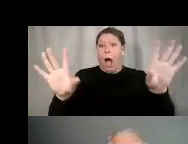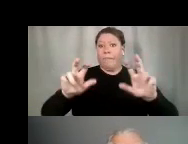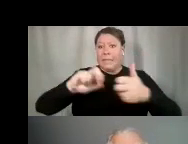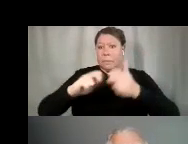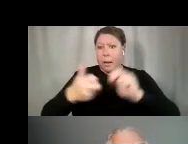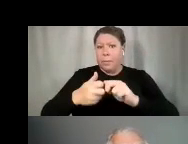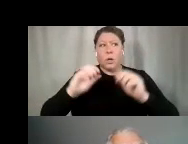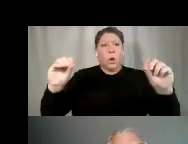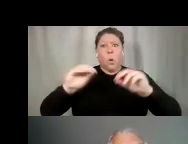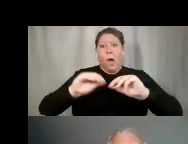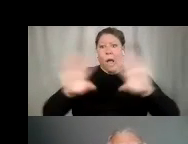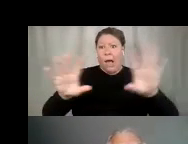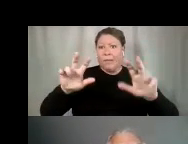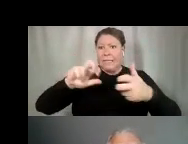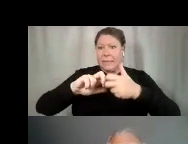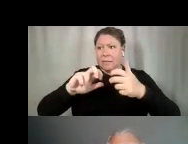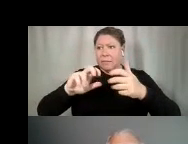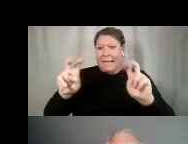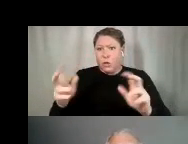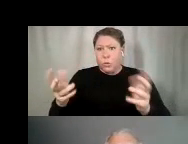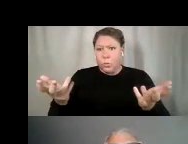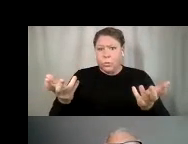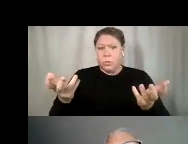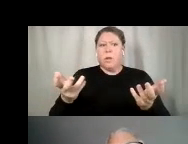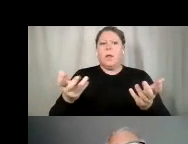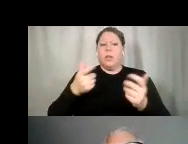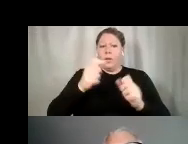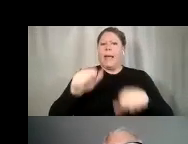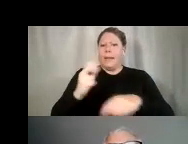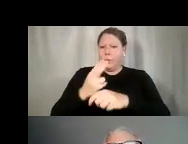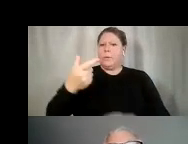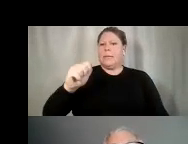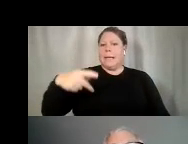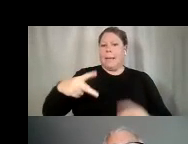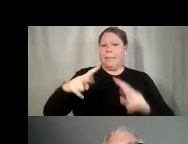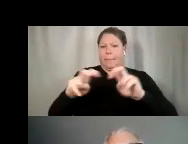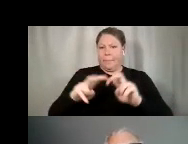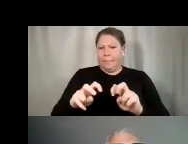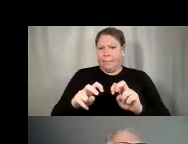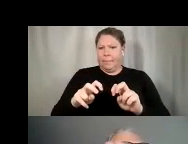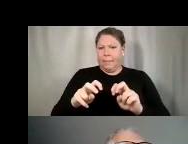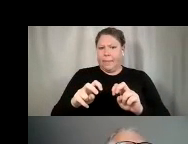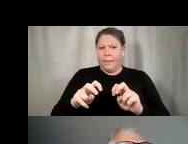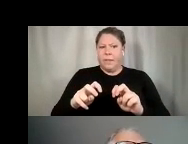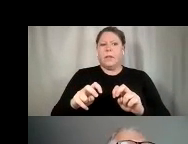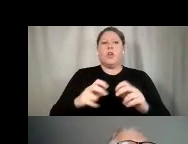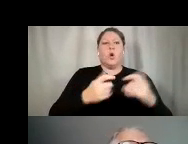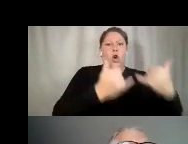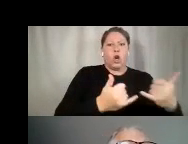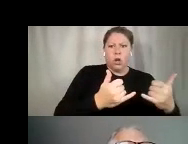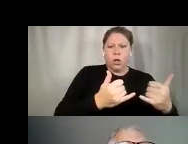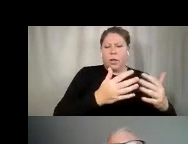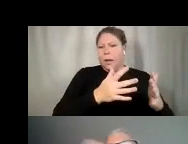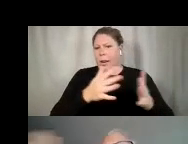is a good tool to get into more of a continuous improvement or growth state. If you can identify where